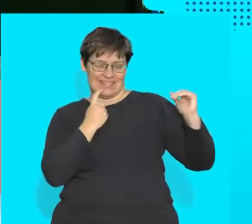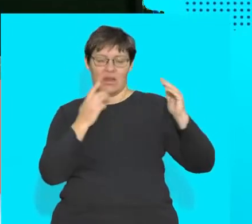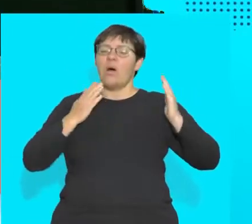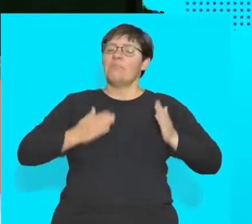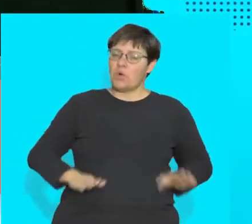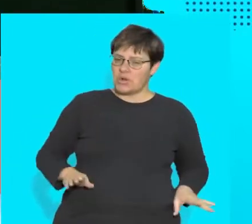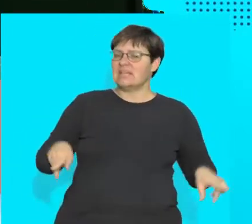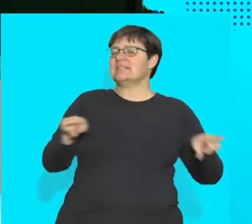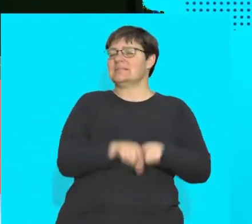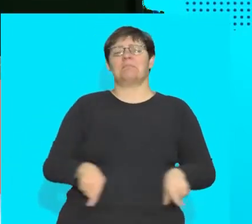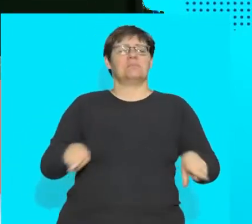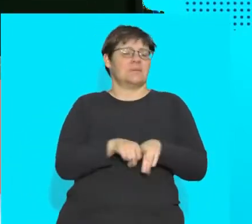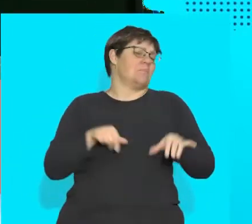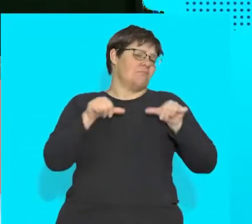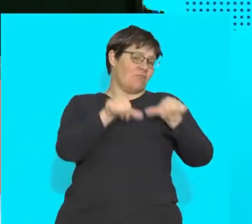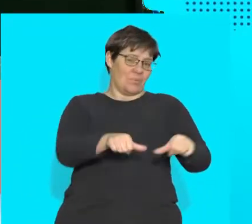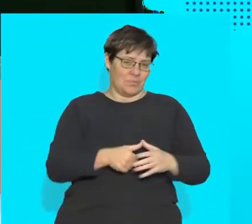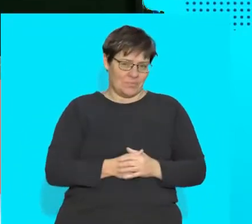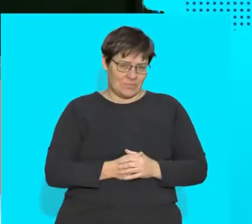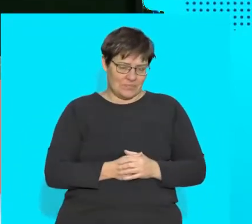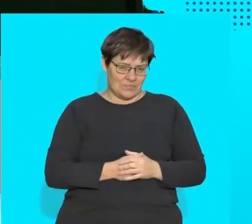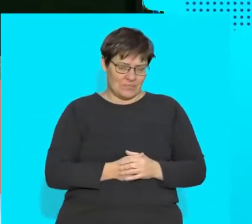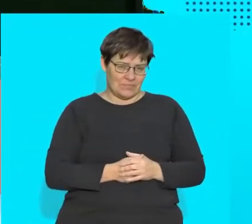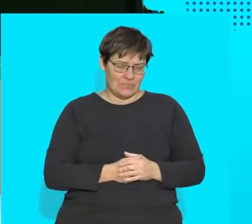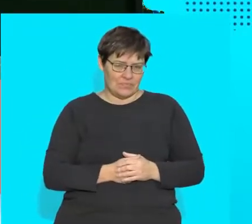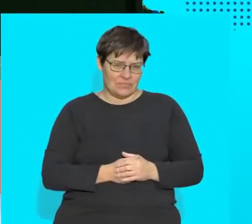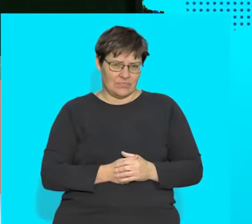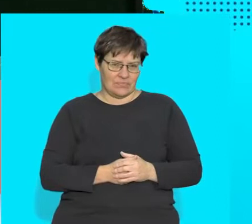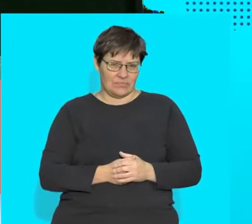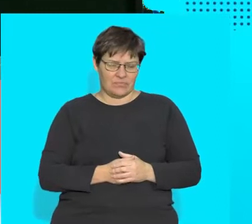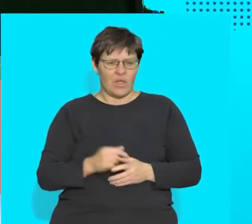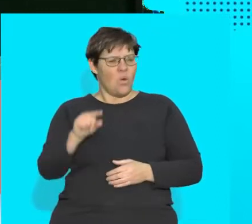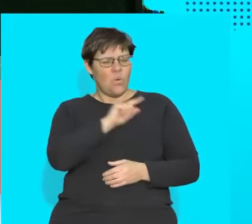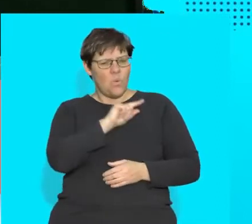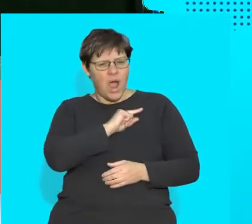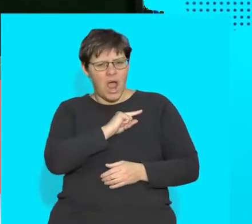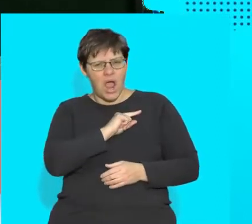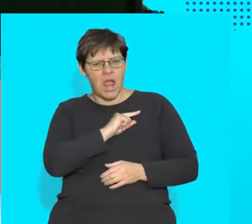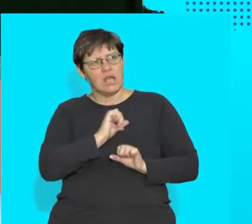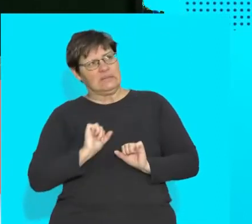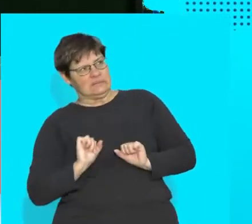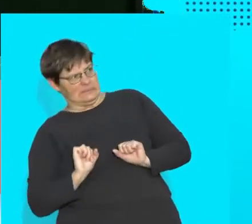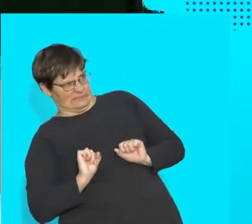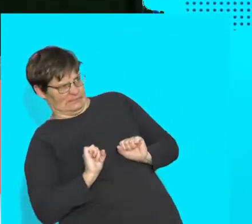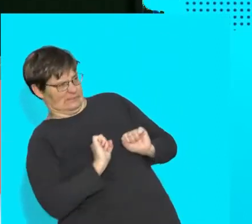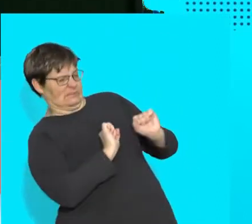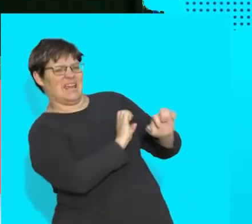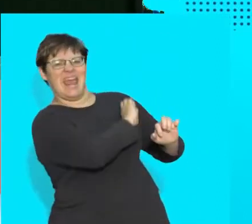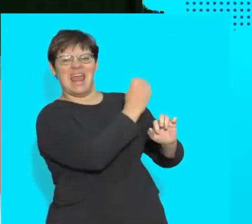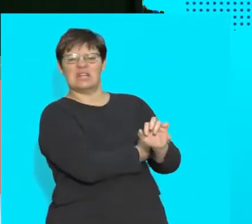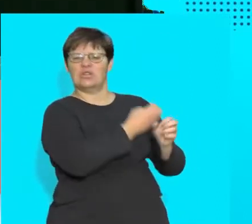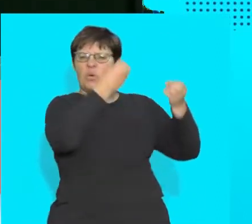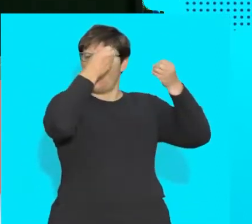your body feels exactly the same way. Why must I spend energy